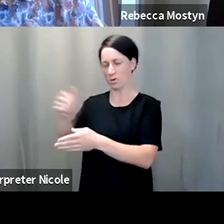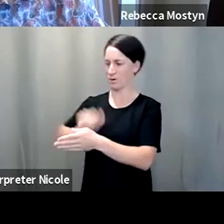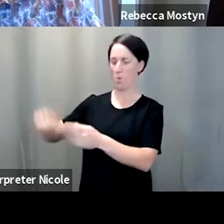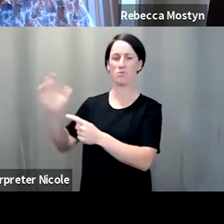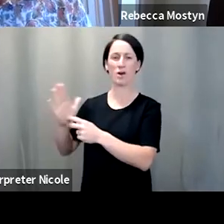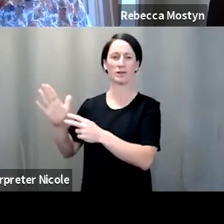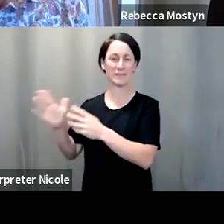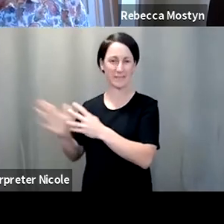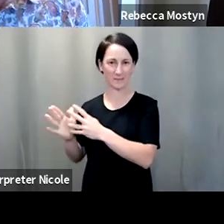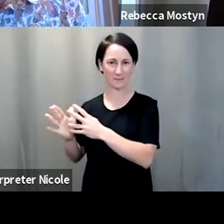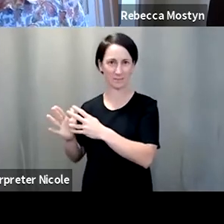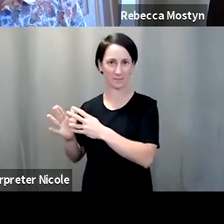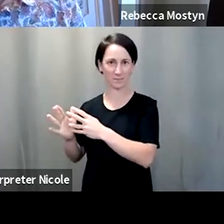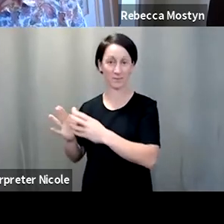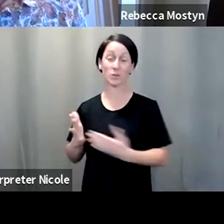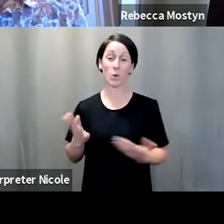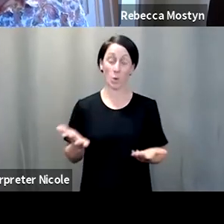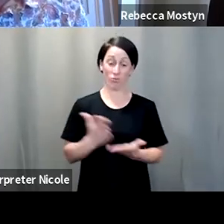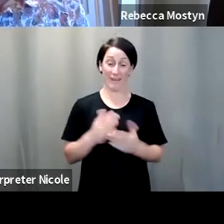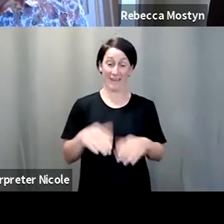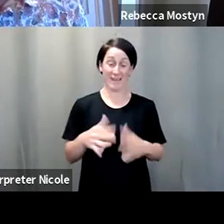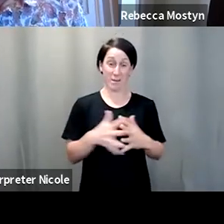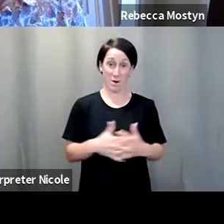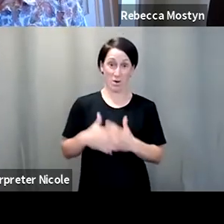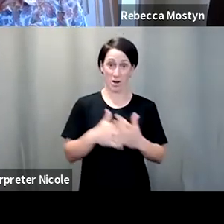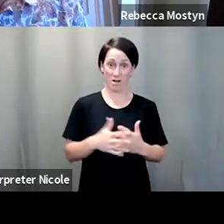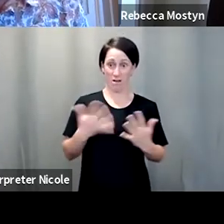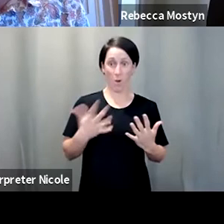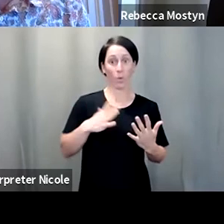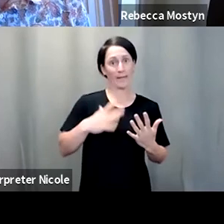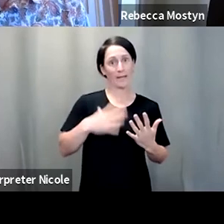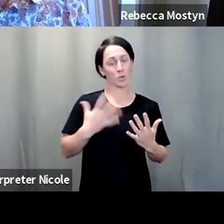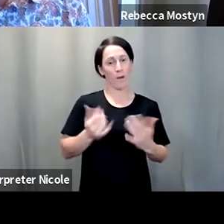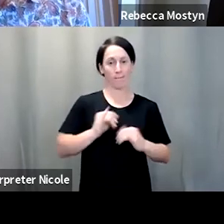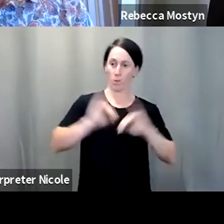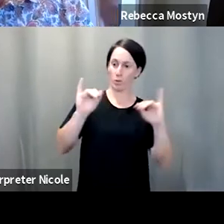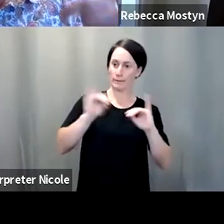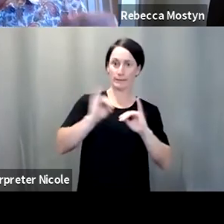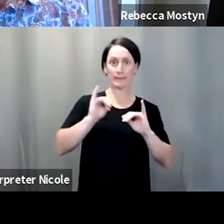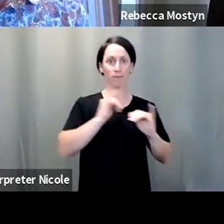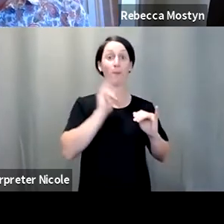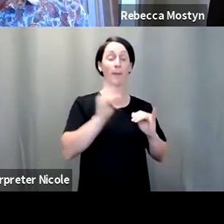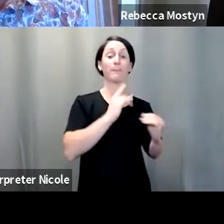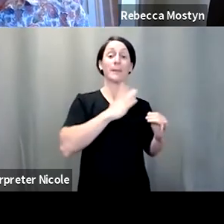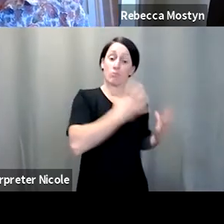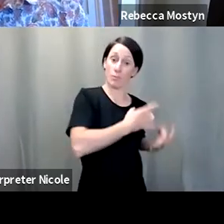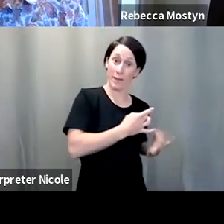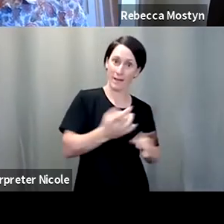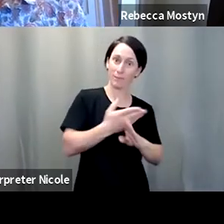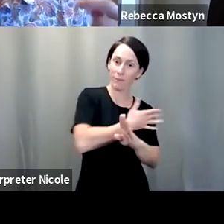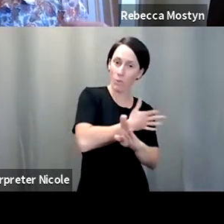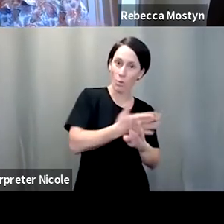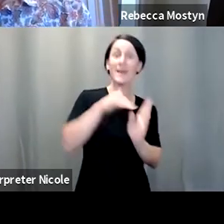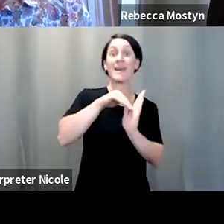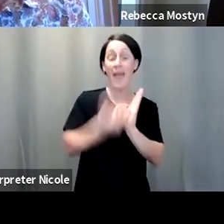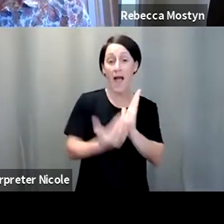have emergency preparedness is really a big deal, and we're learning a lot. And we need to come together and debrief what happened